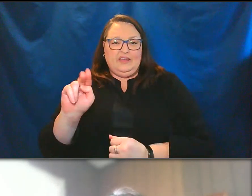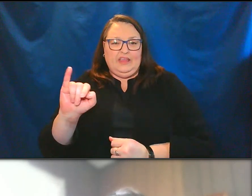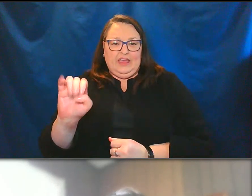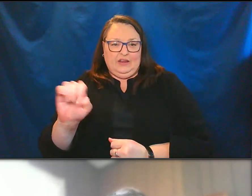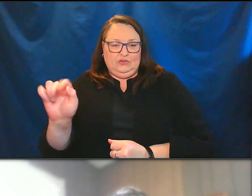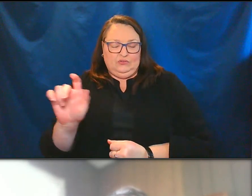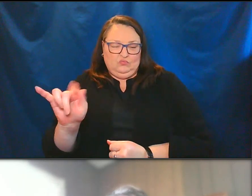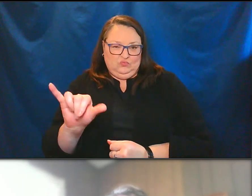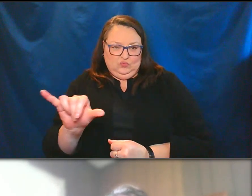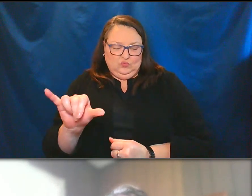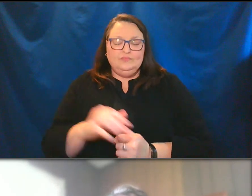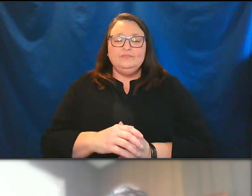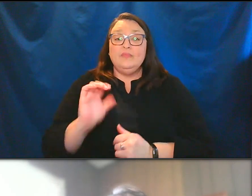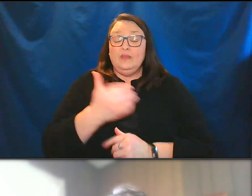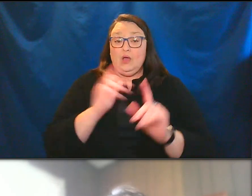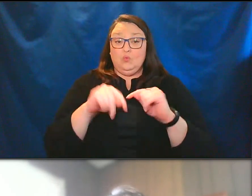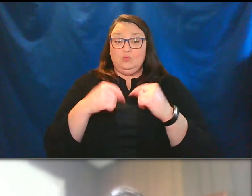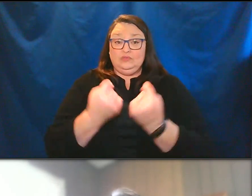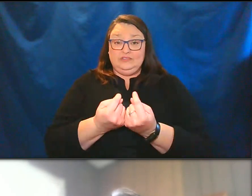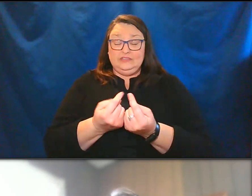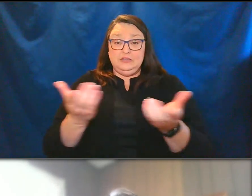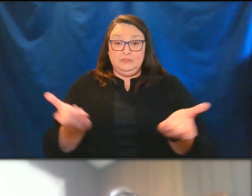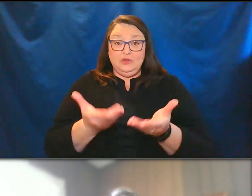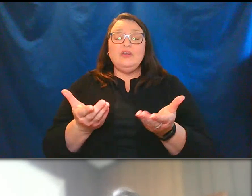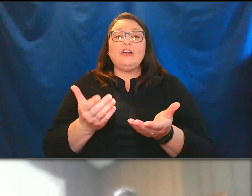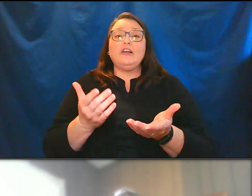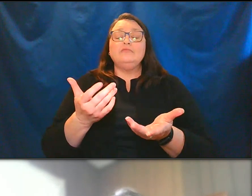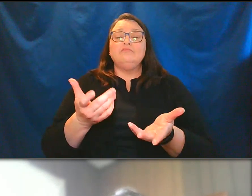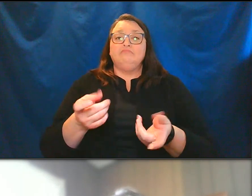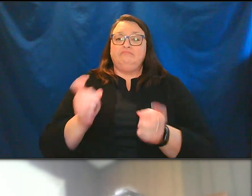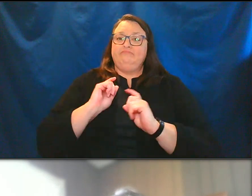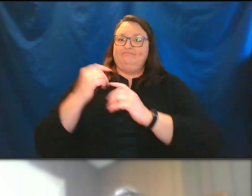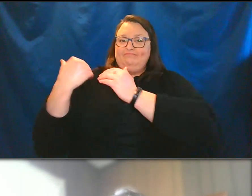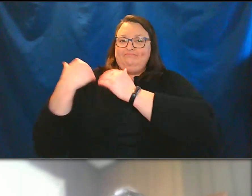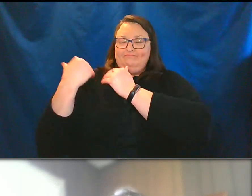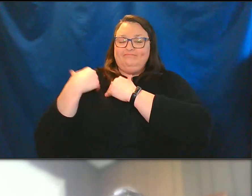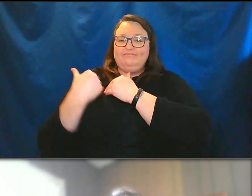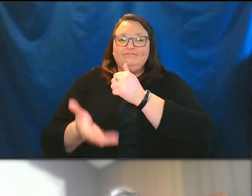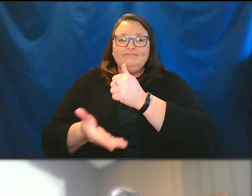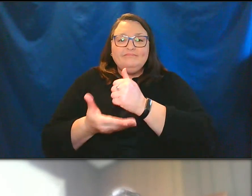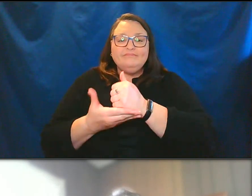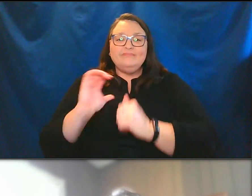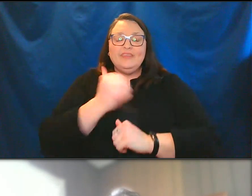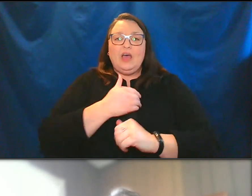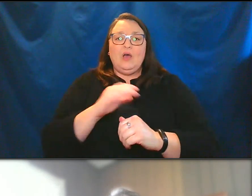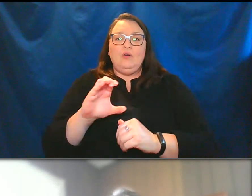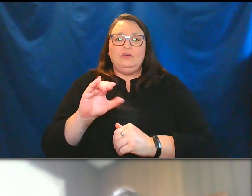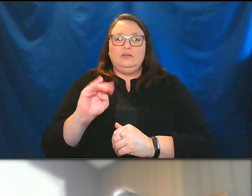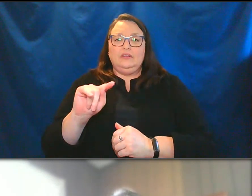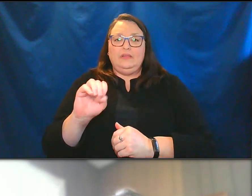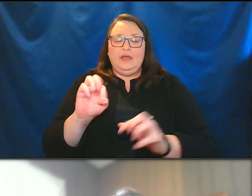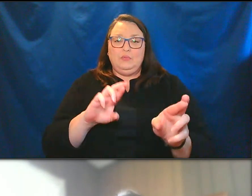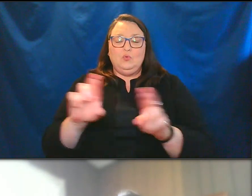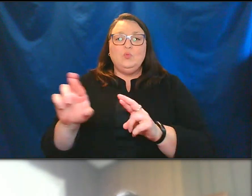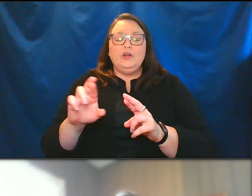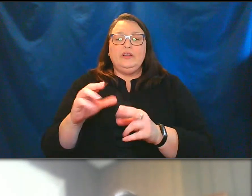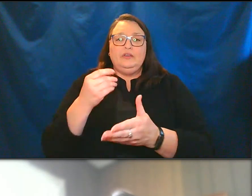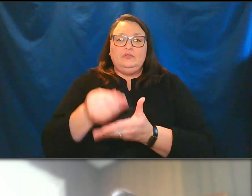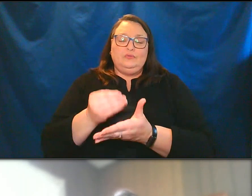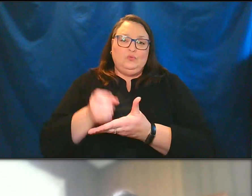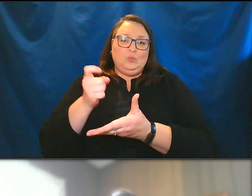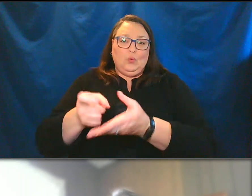team here is been tasked with assisting our climate ready workforce grantees over the next 4 years